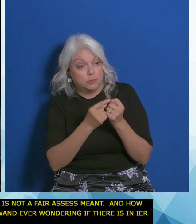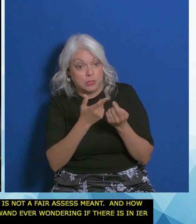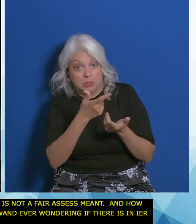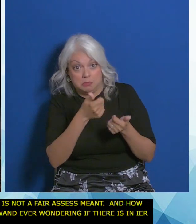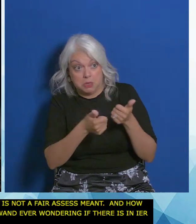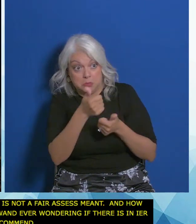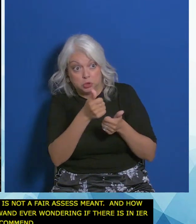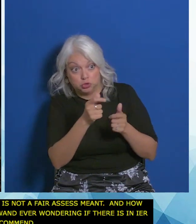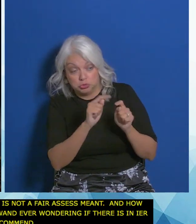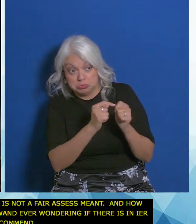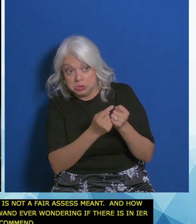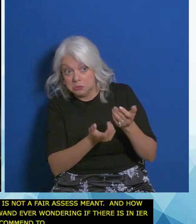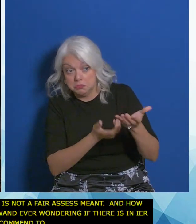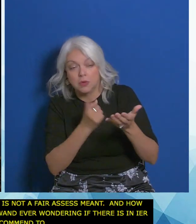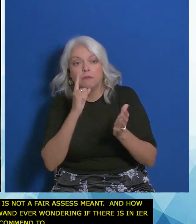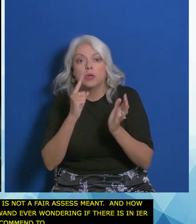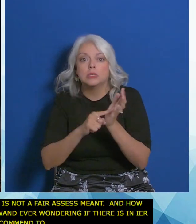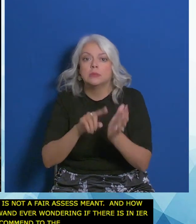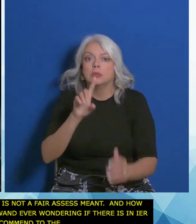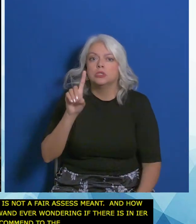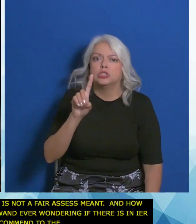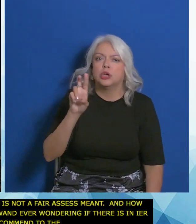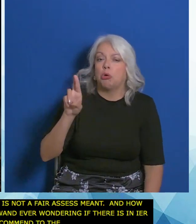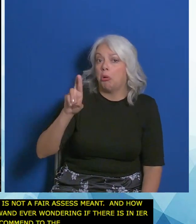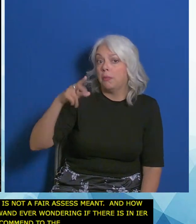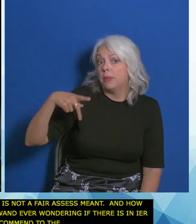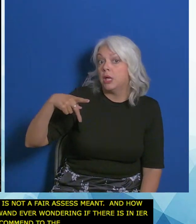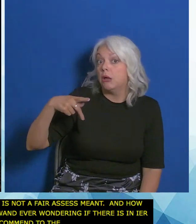team. For example, the DRP